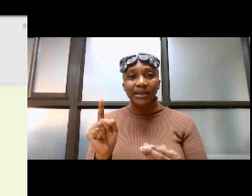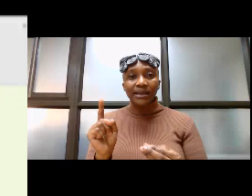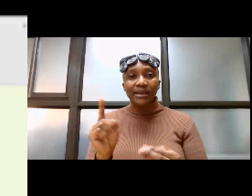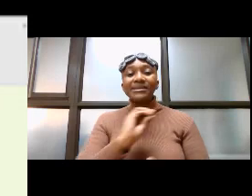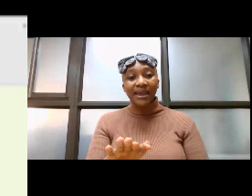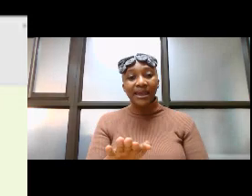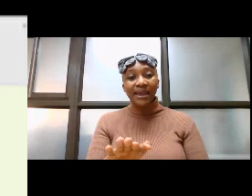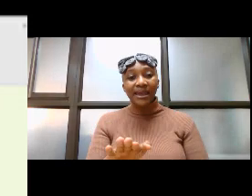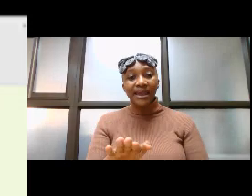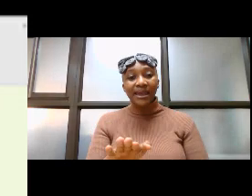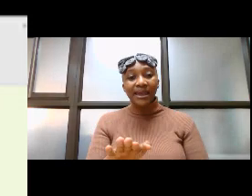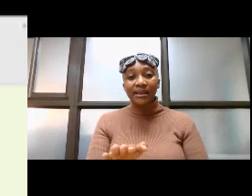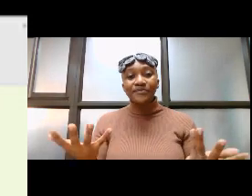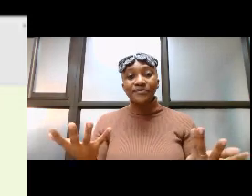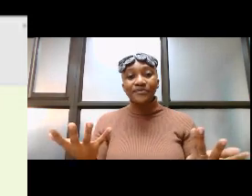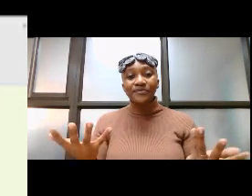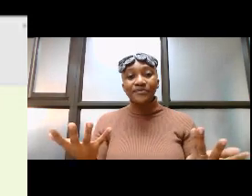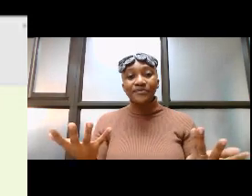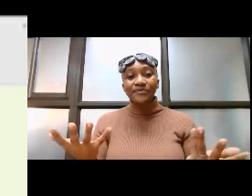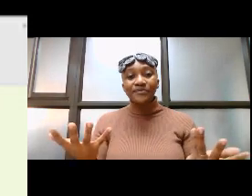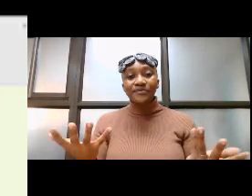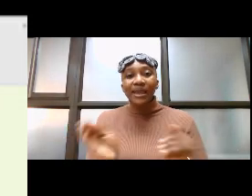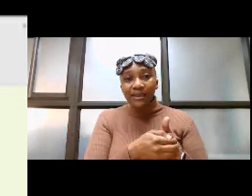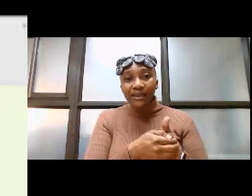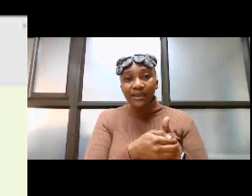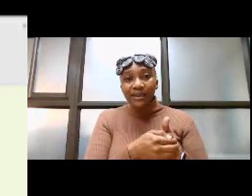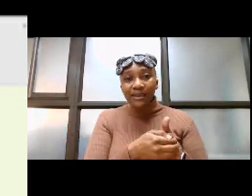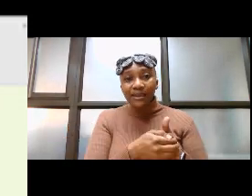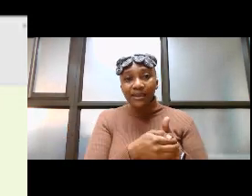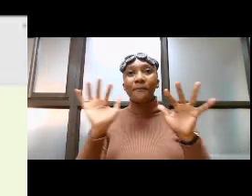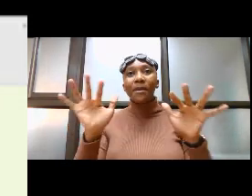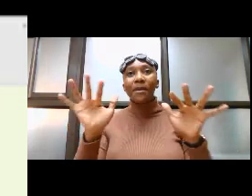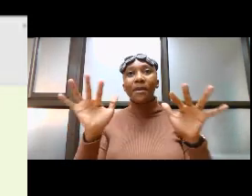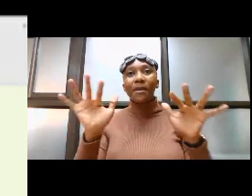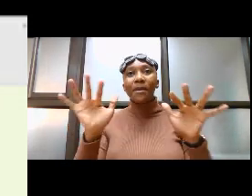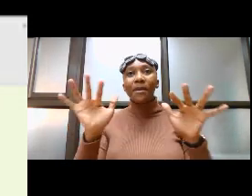children were hidden by the family from the public and even killed.